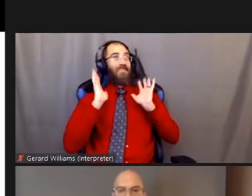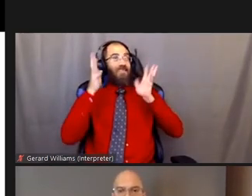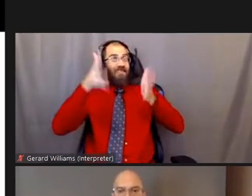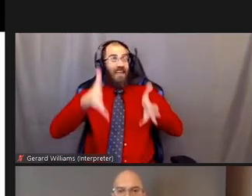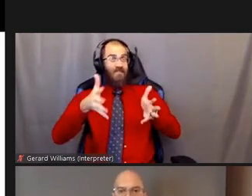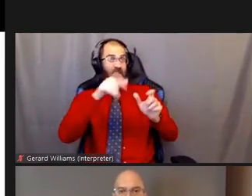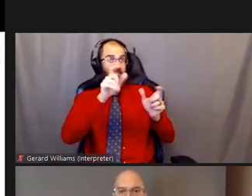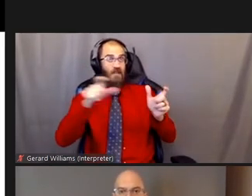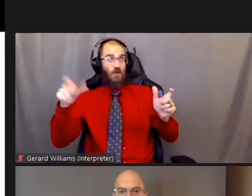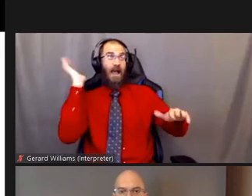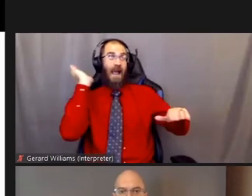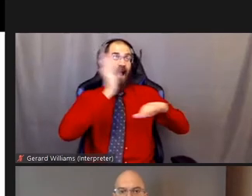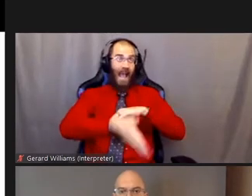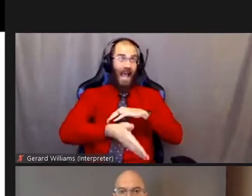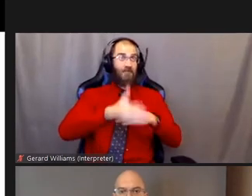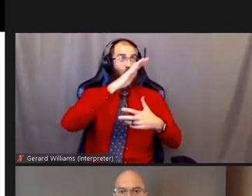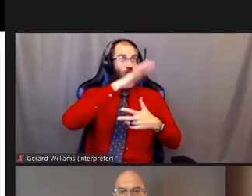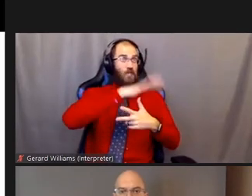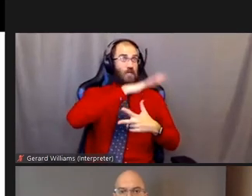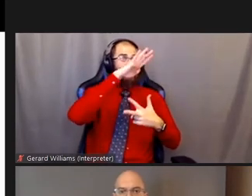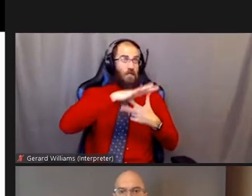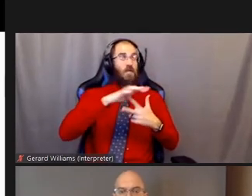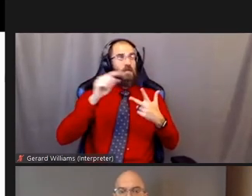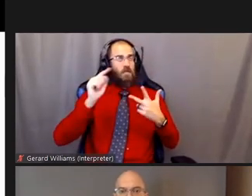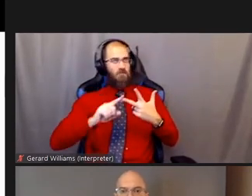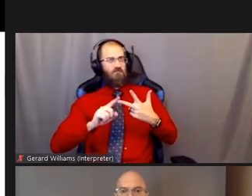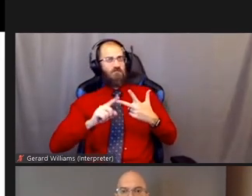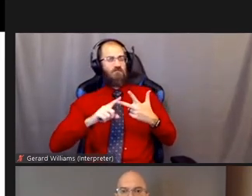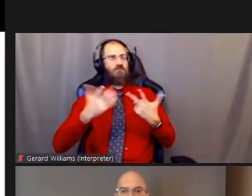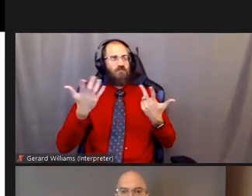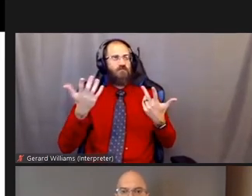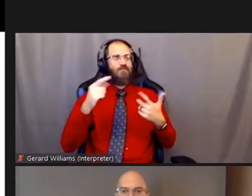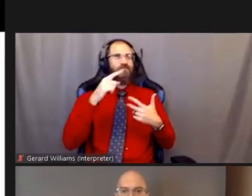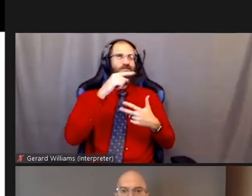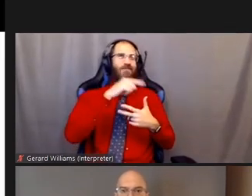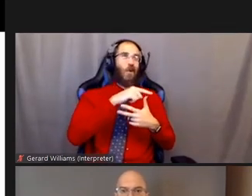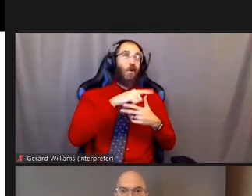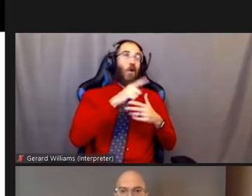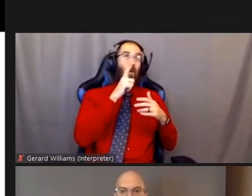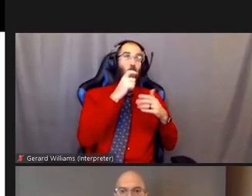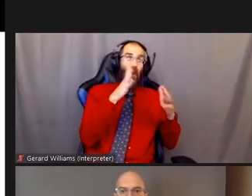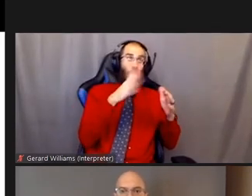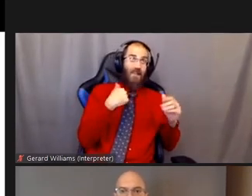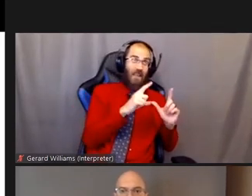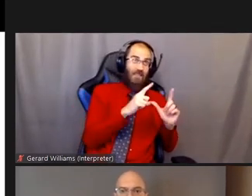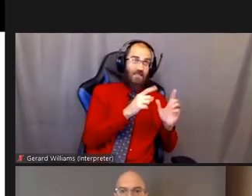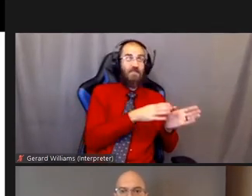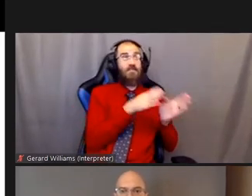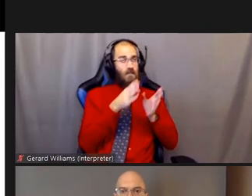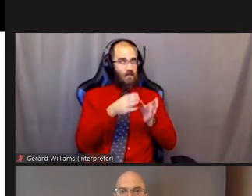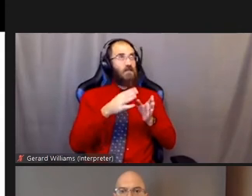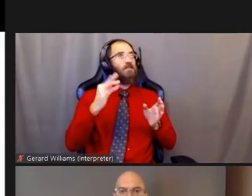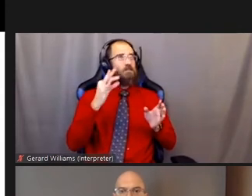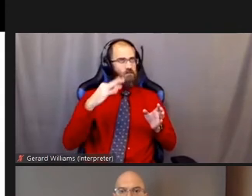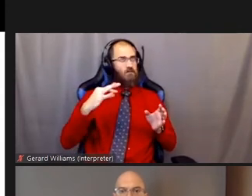remains once existing licensees as well as successful tribal licensees are taken into account.